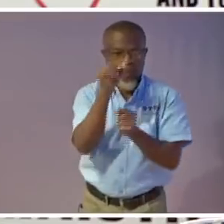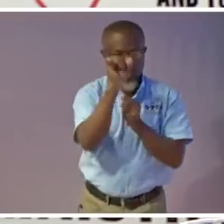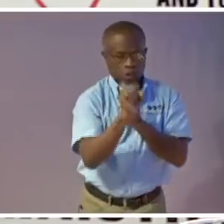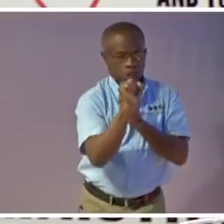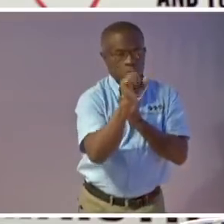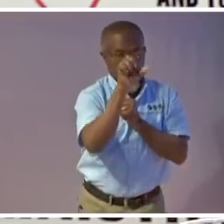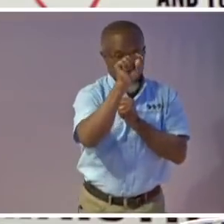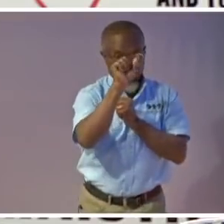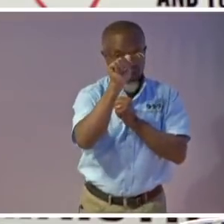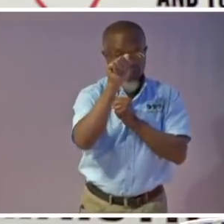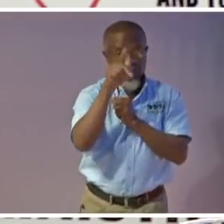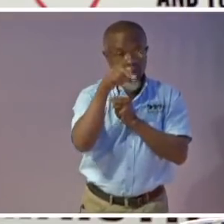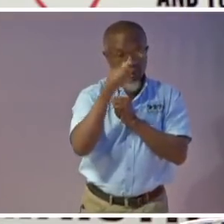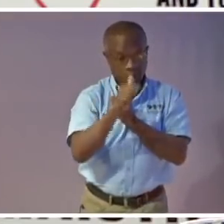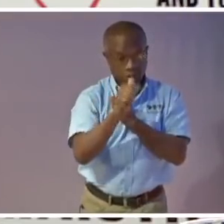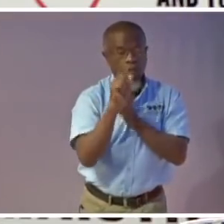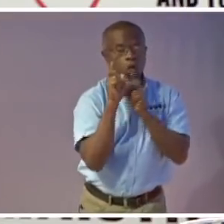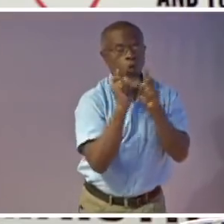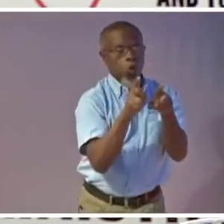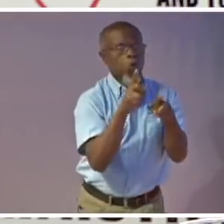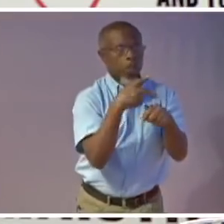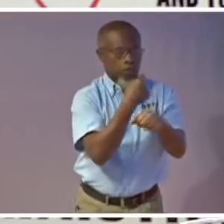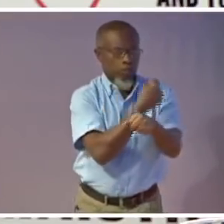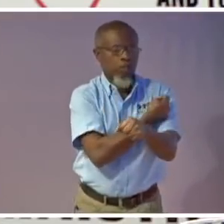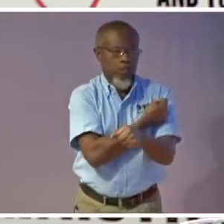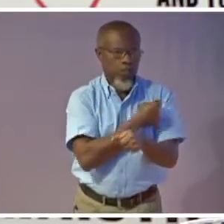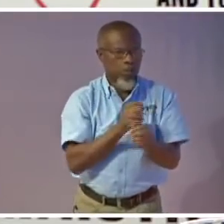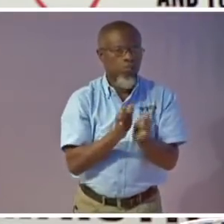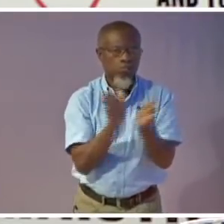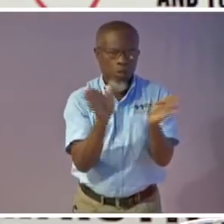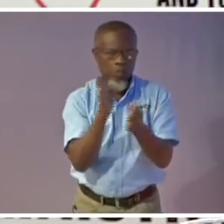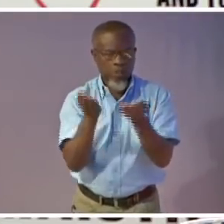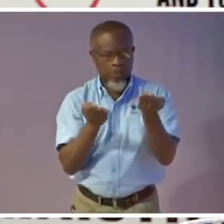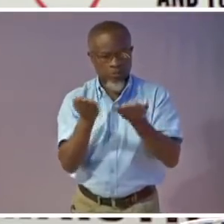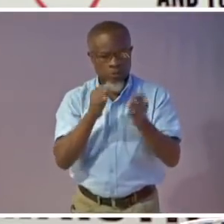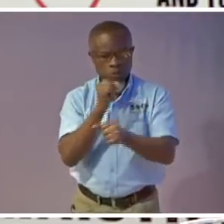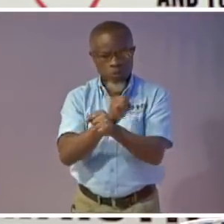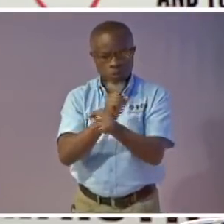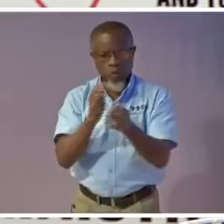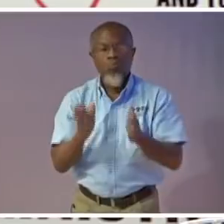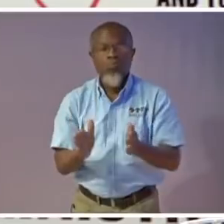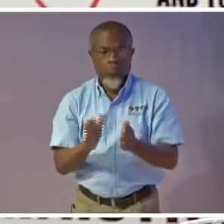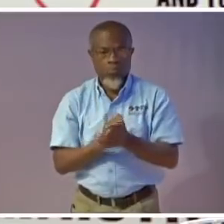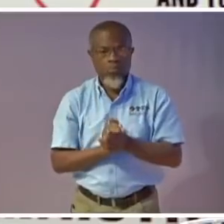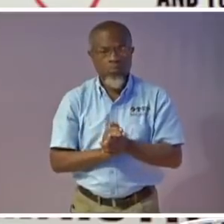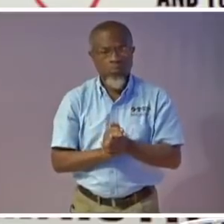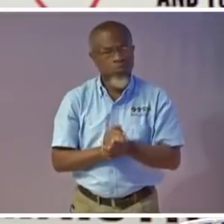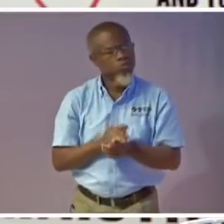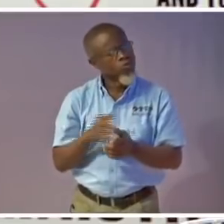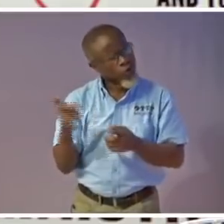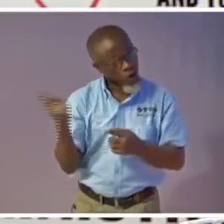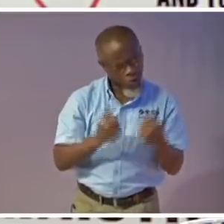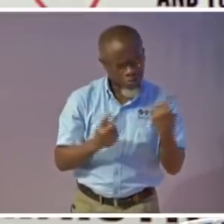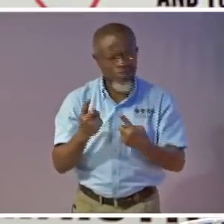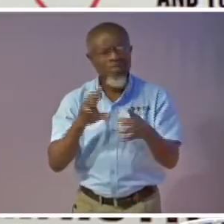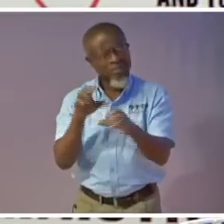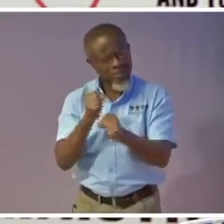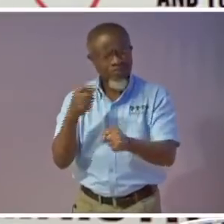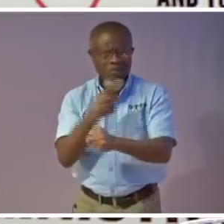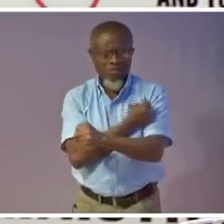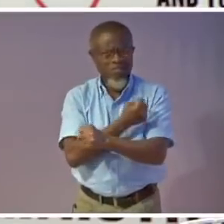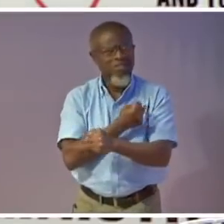it's there for them. Come out and get vaccinated to save lives. That is the main message I could give you from the Ministry of Health. Thank